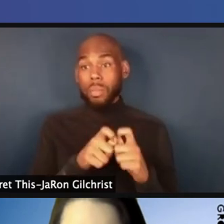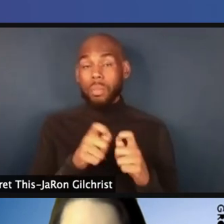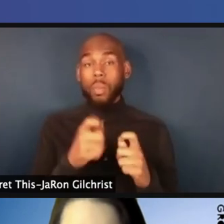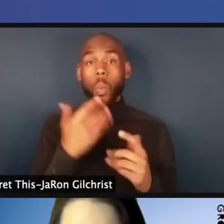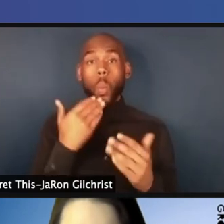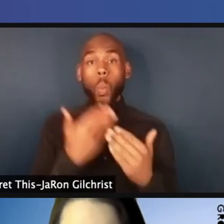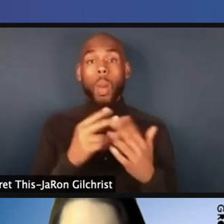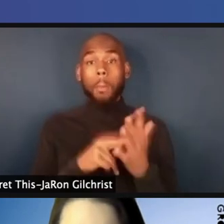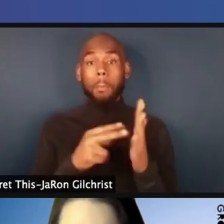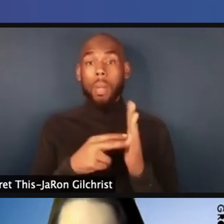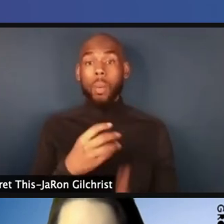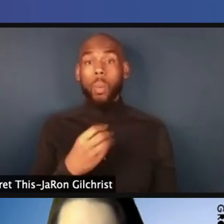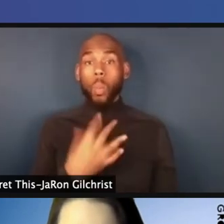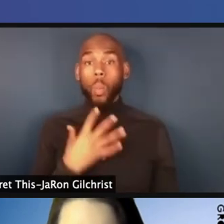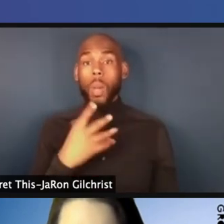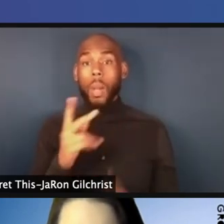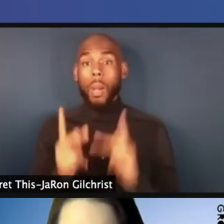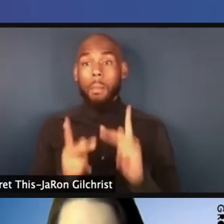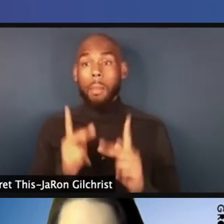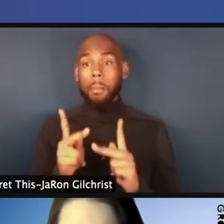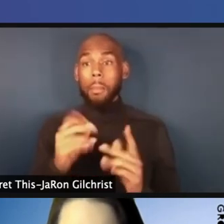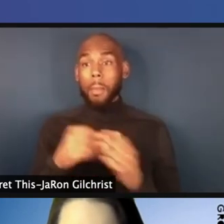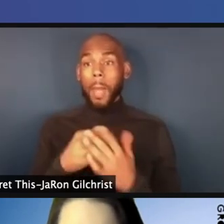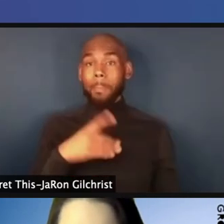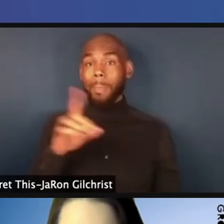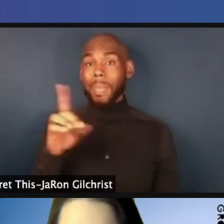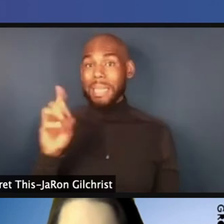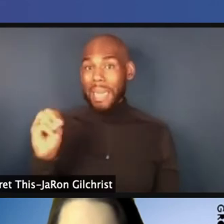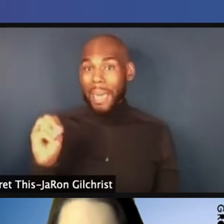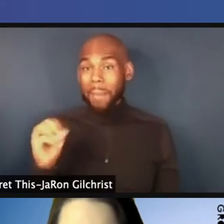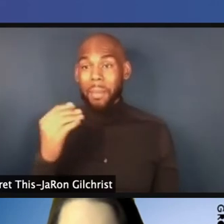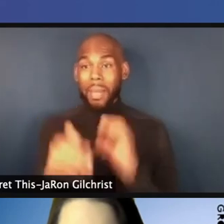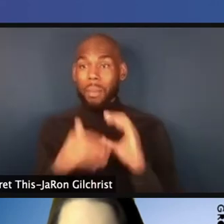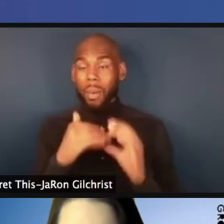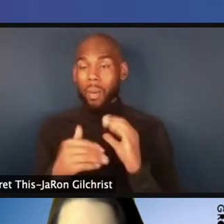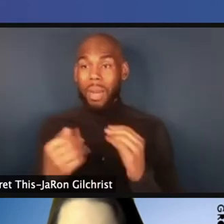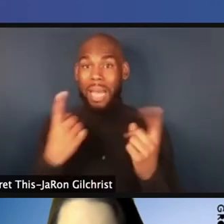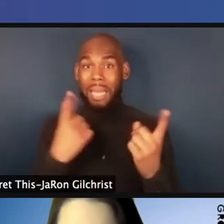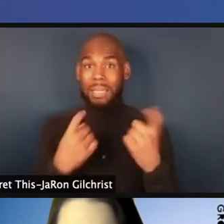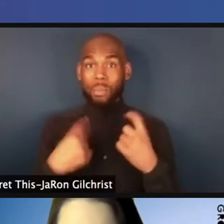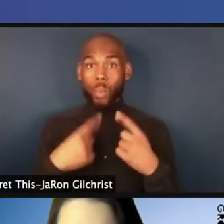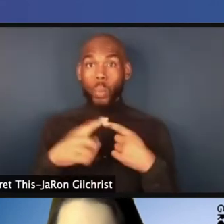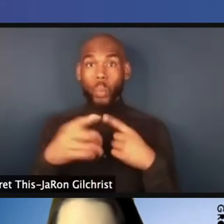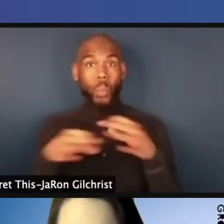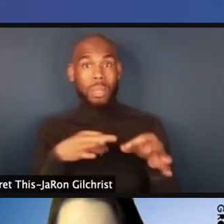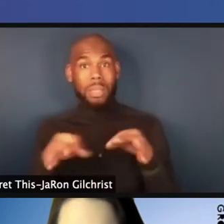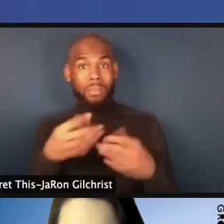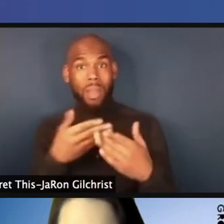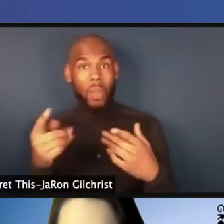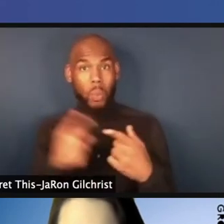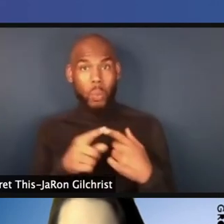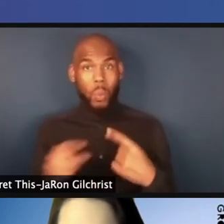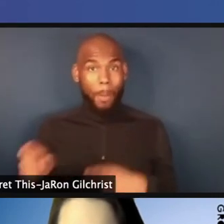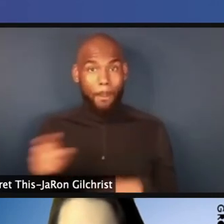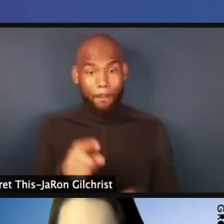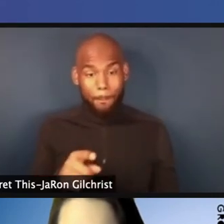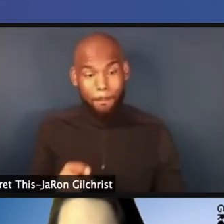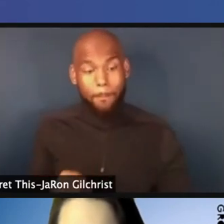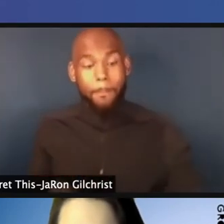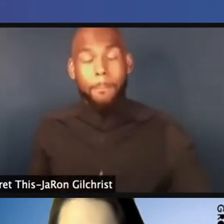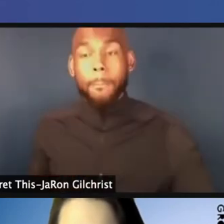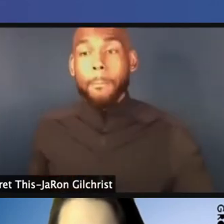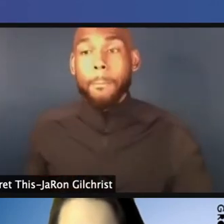people, into my DMs, into my emails, asking me to explain things to them that